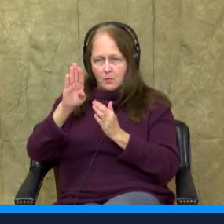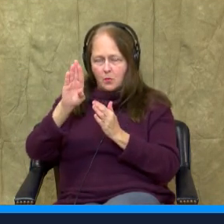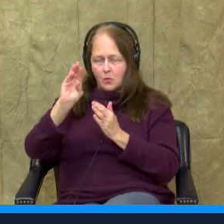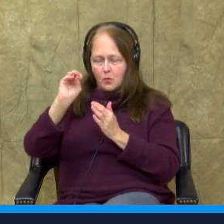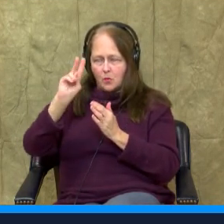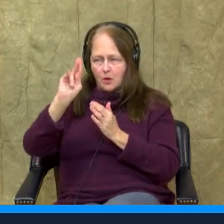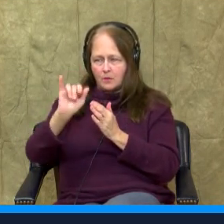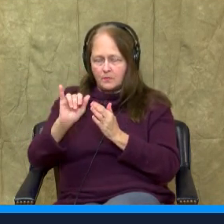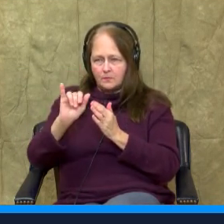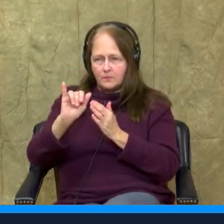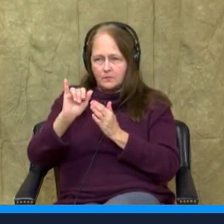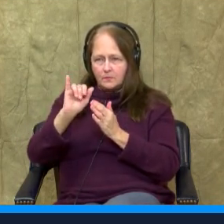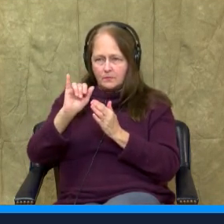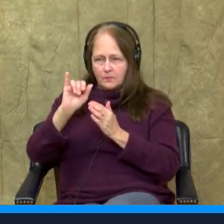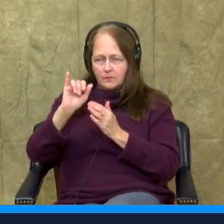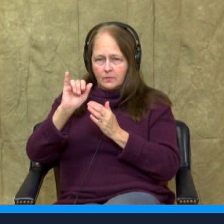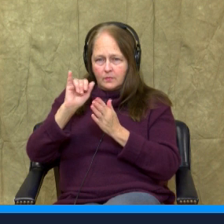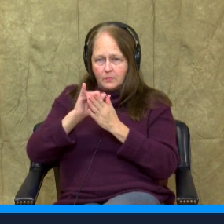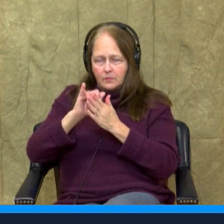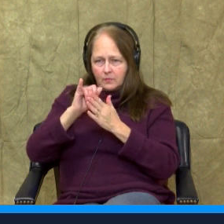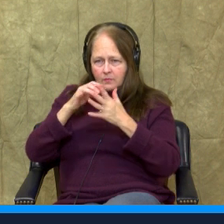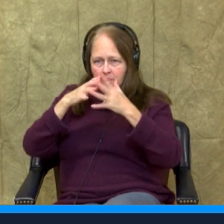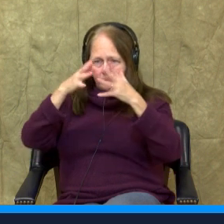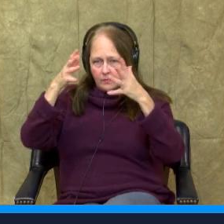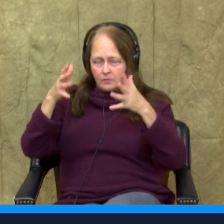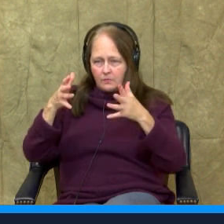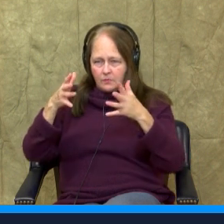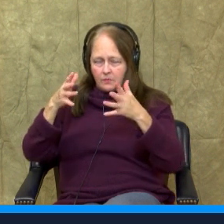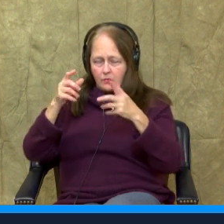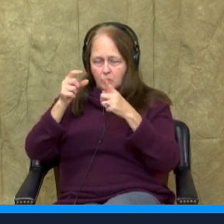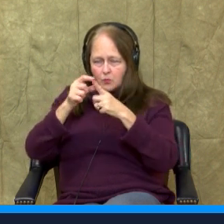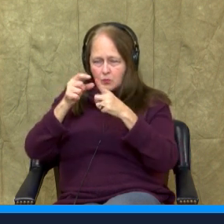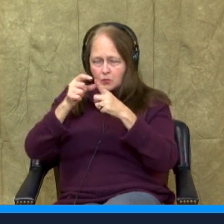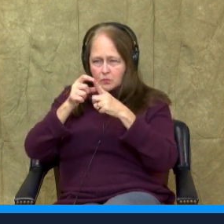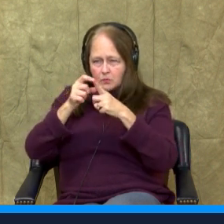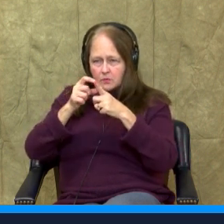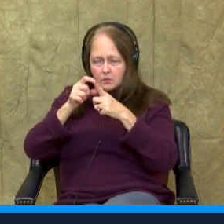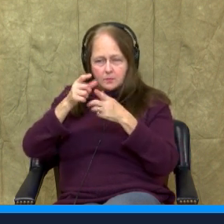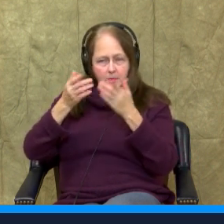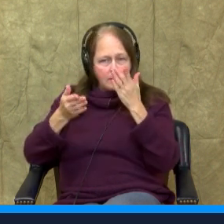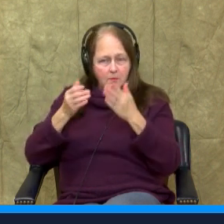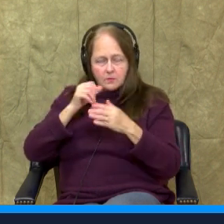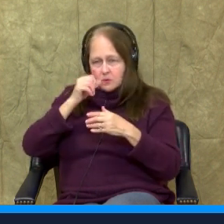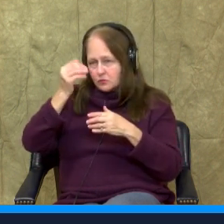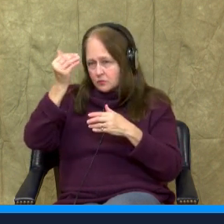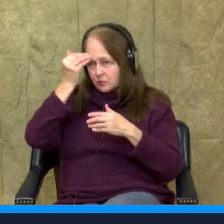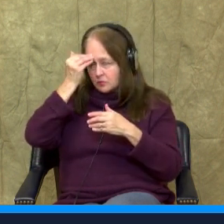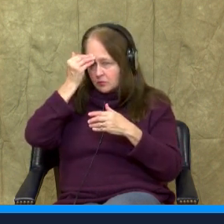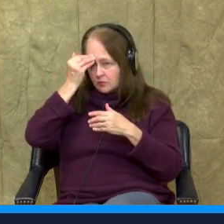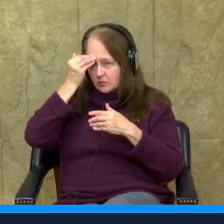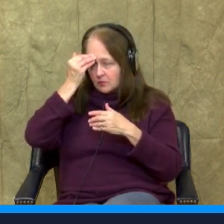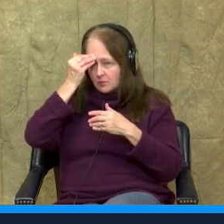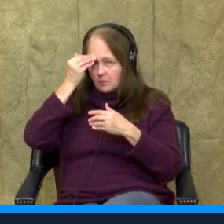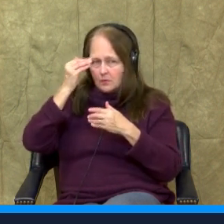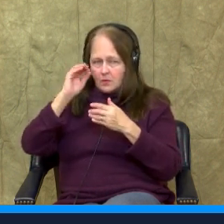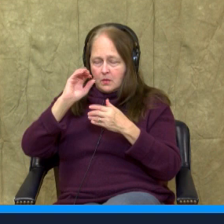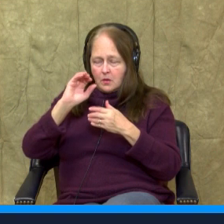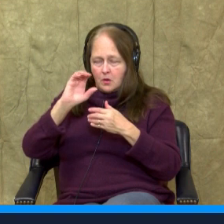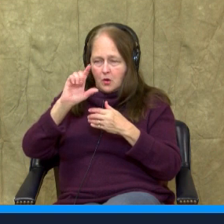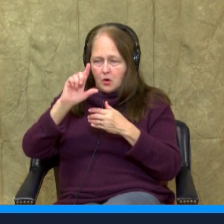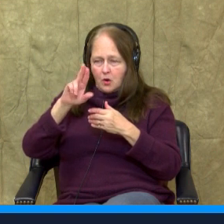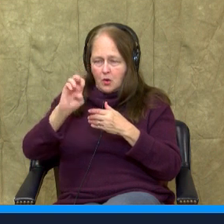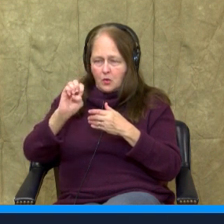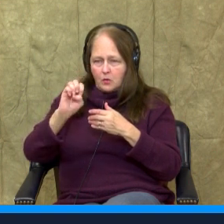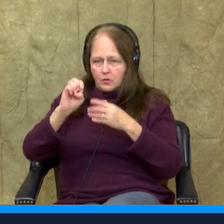Jabberwocky by Lewis Carroll, because there's a lot of words in there that you might not be familiar with, but using context clues,